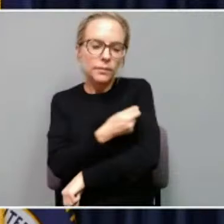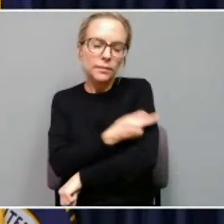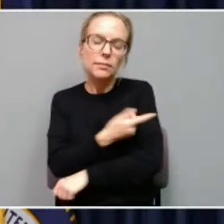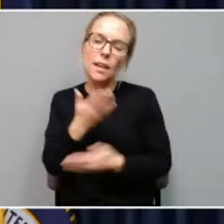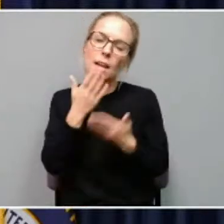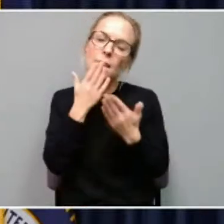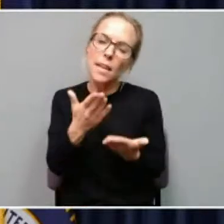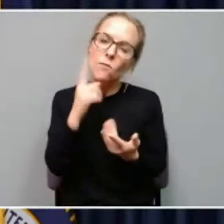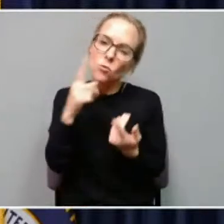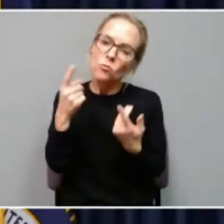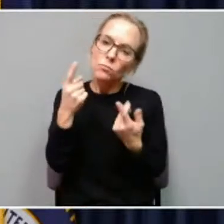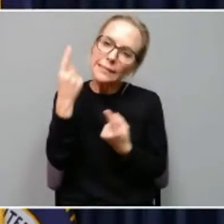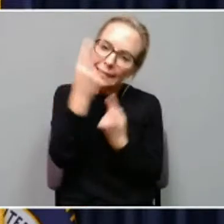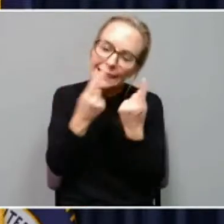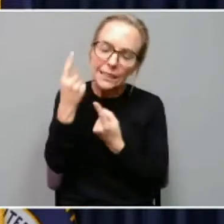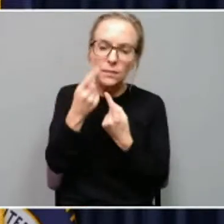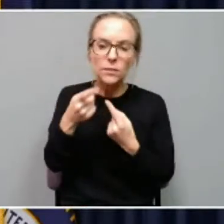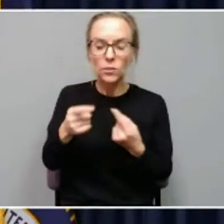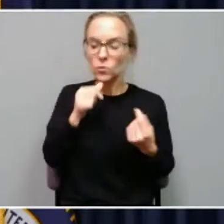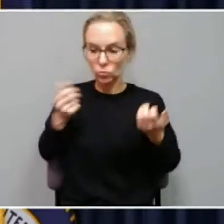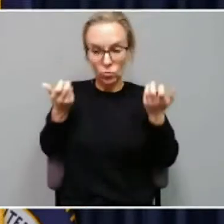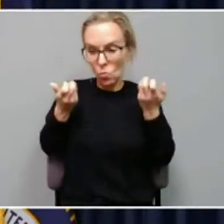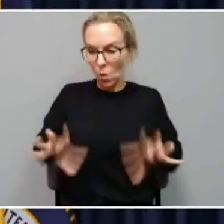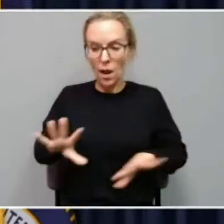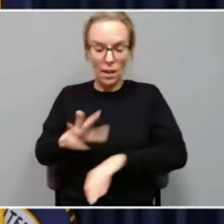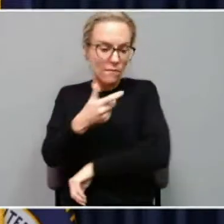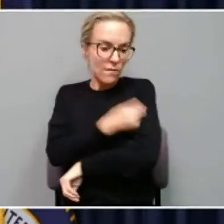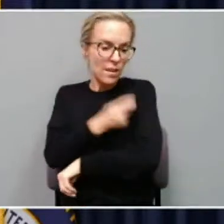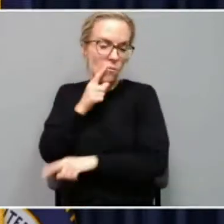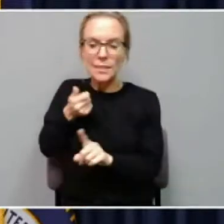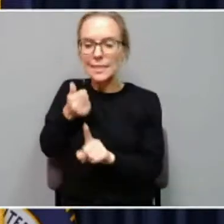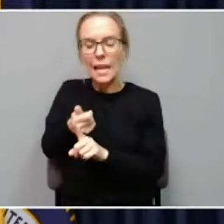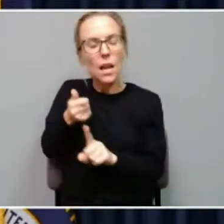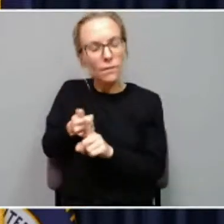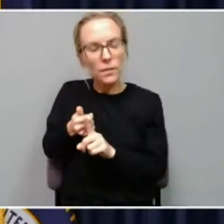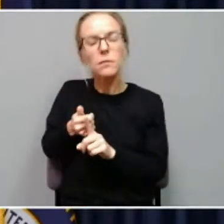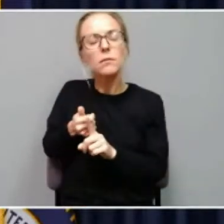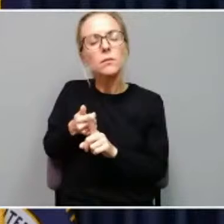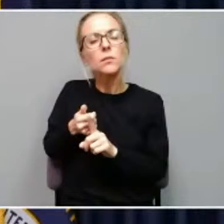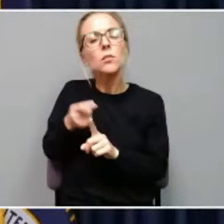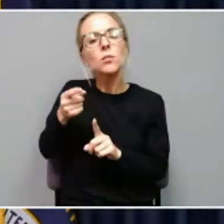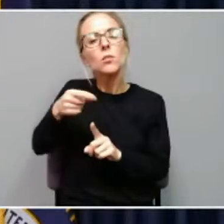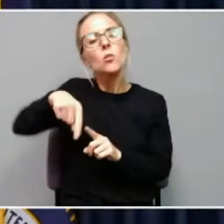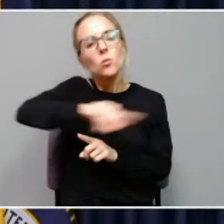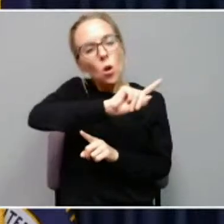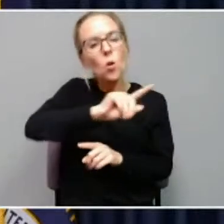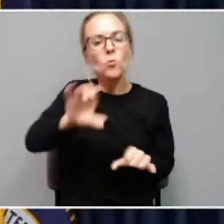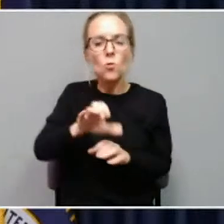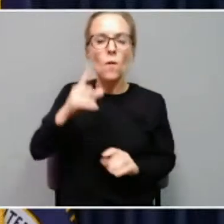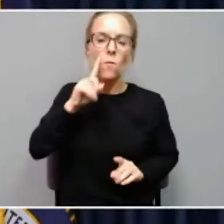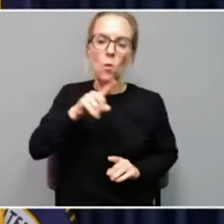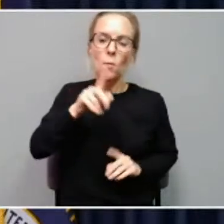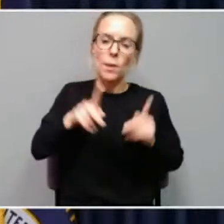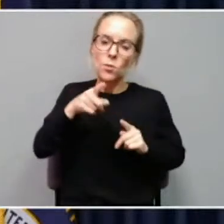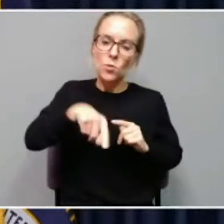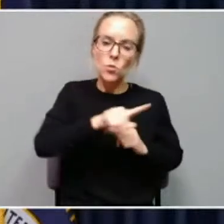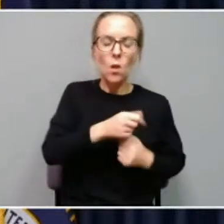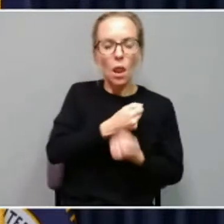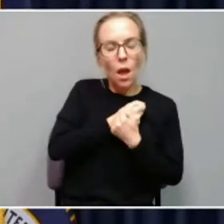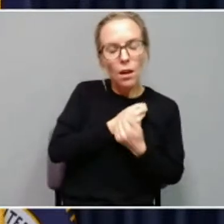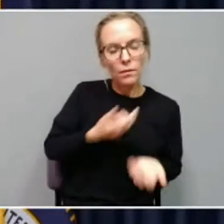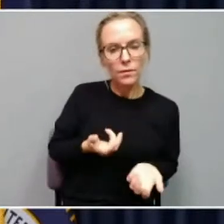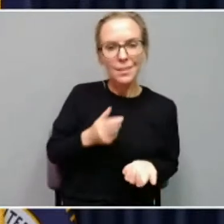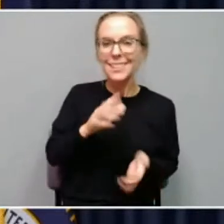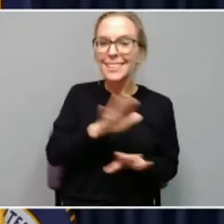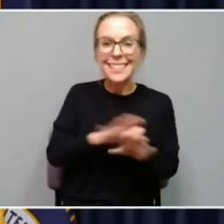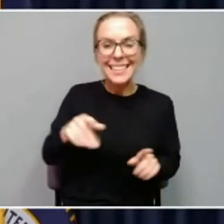consideration. If you don't want the vaccine for yourself, get it for someone that you love. It's not a political